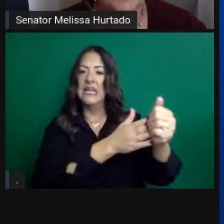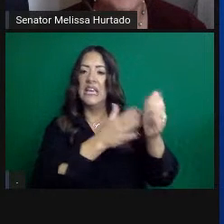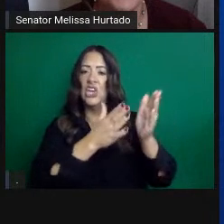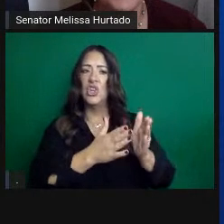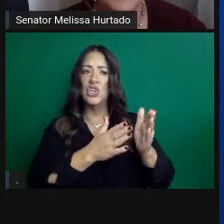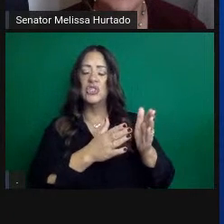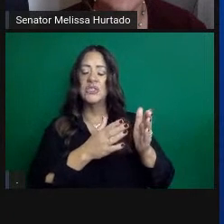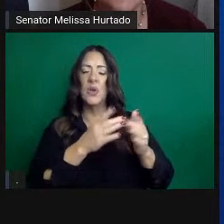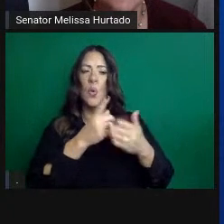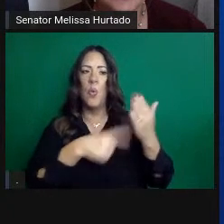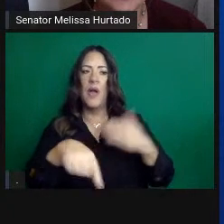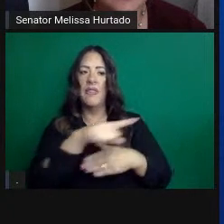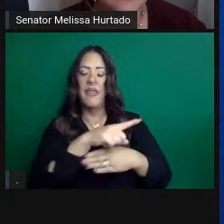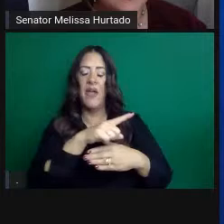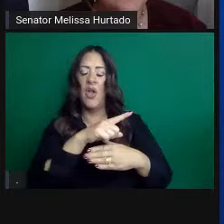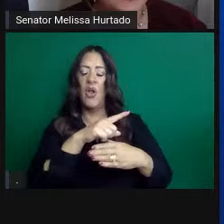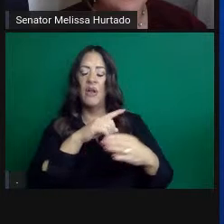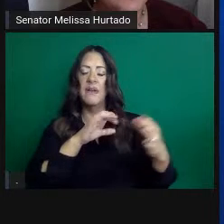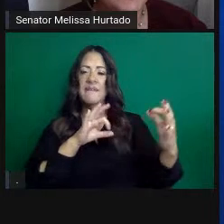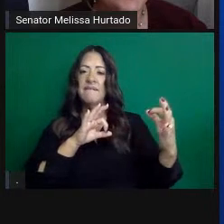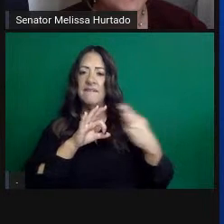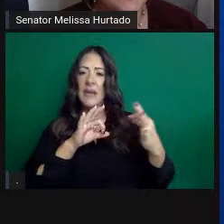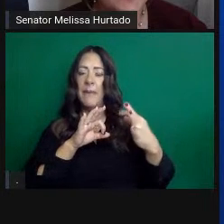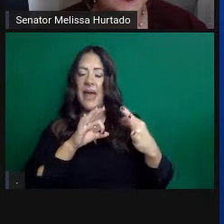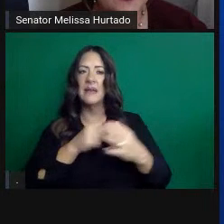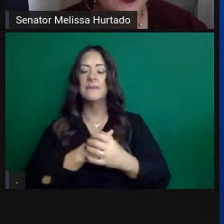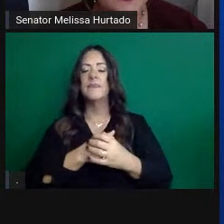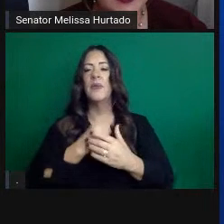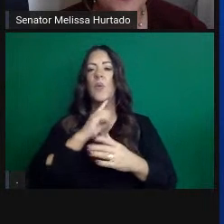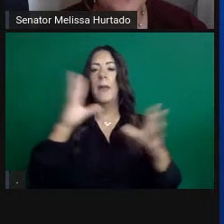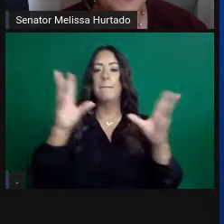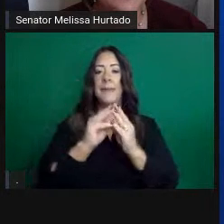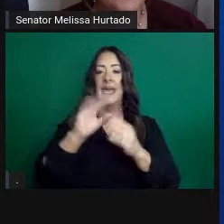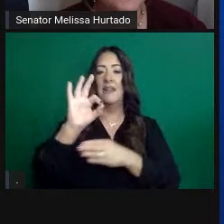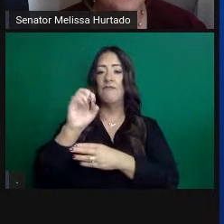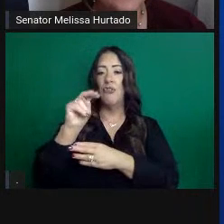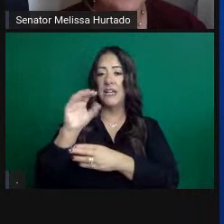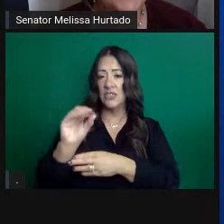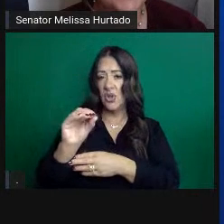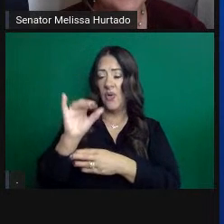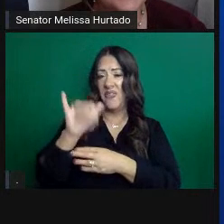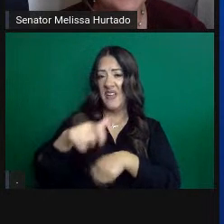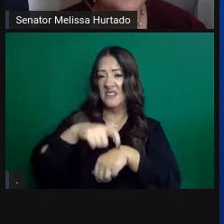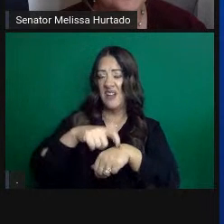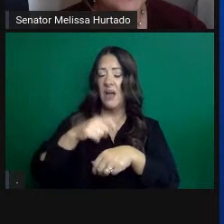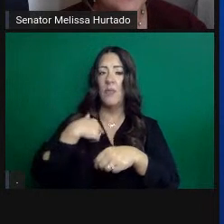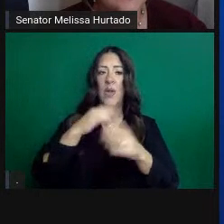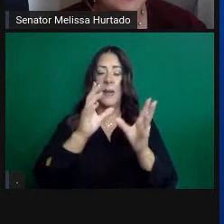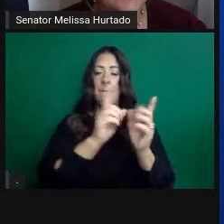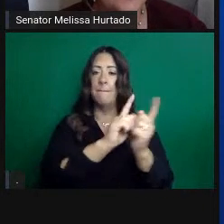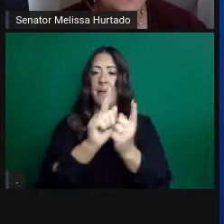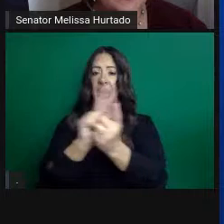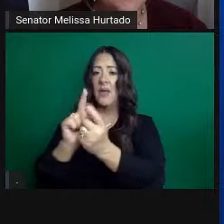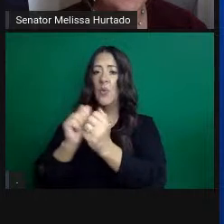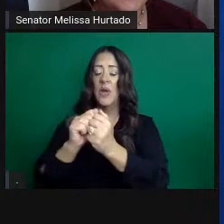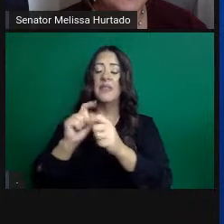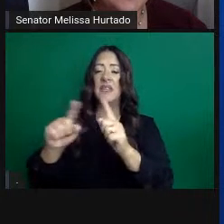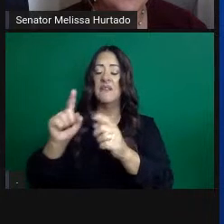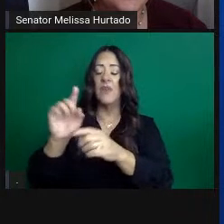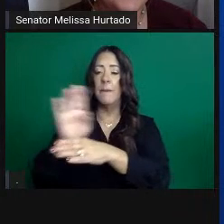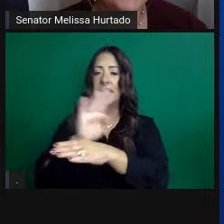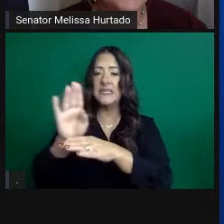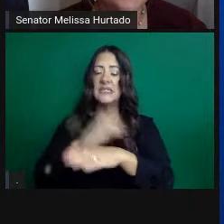what the plan should entail. In Bakersfield, we convened a roundtable that included local businesses, labor, and